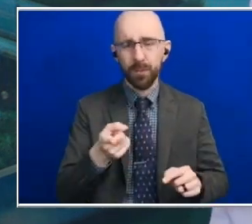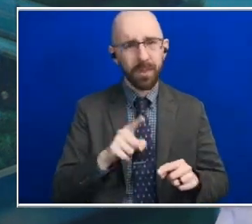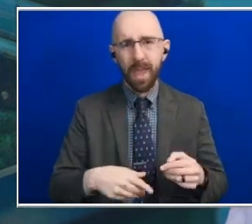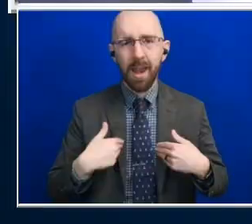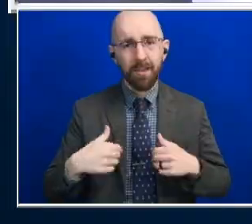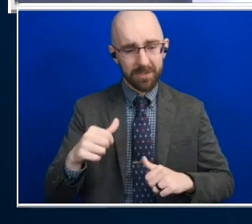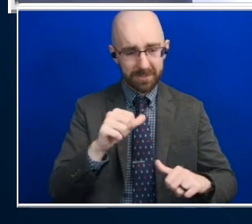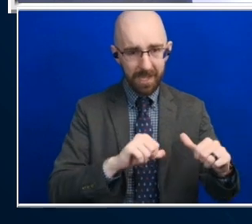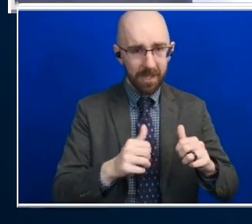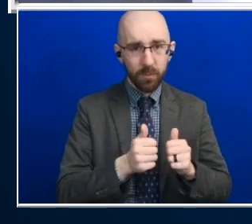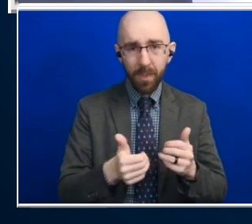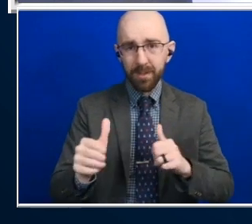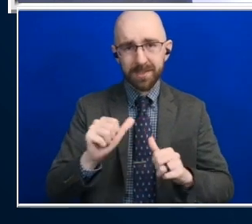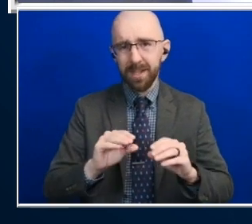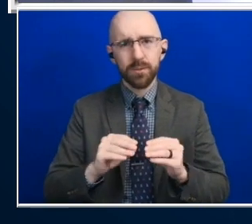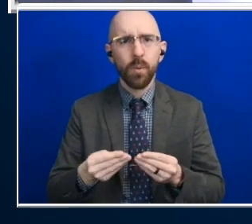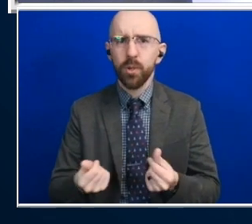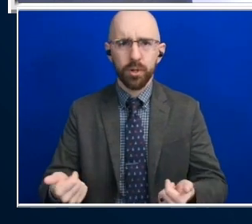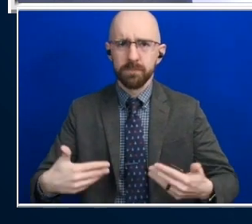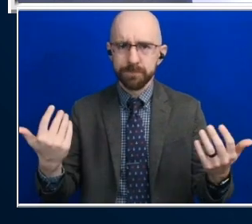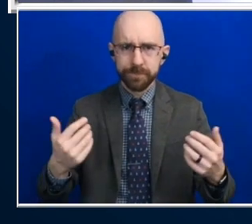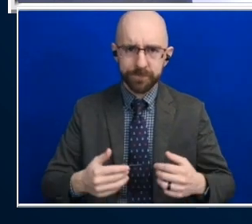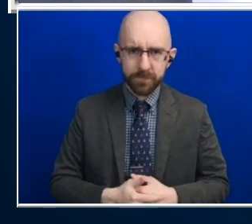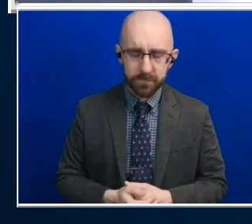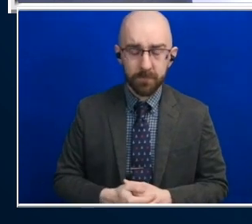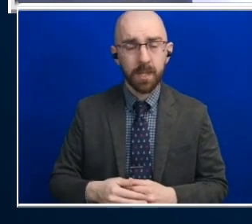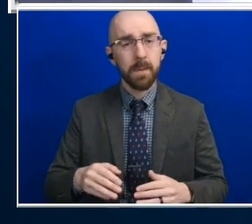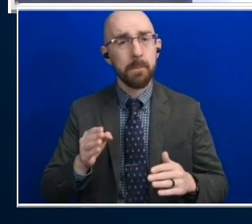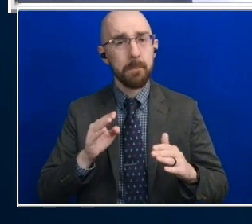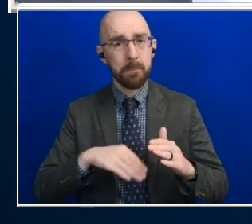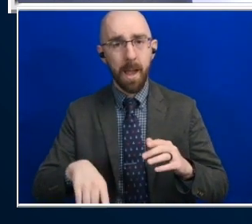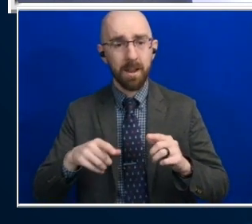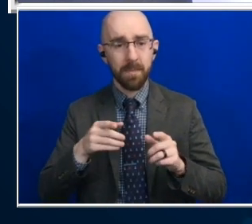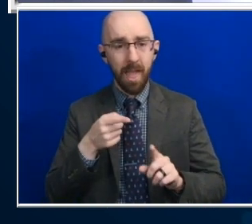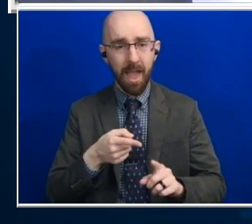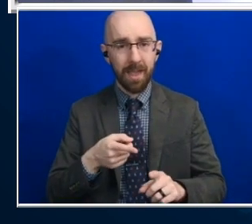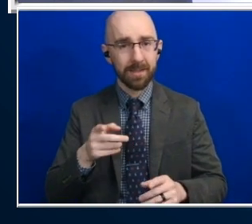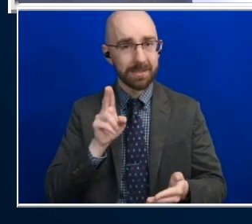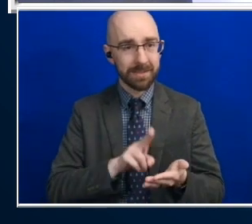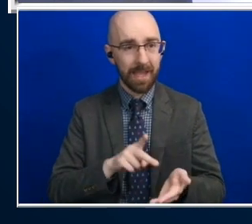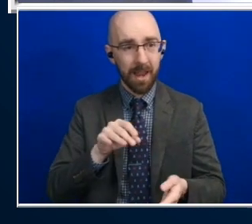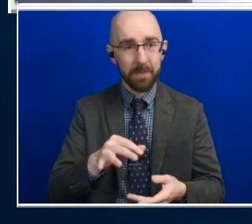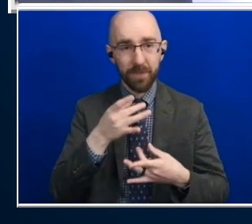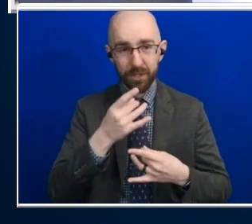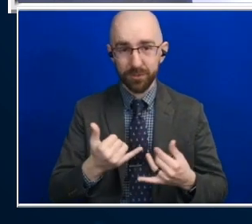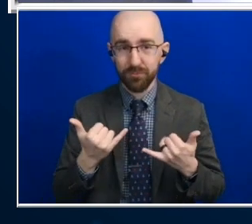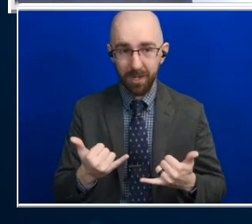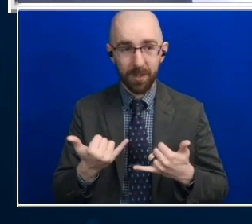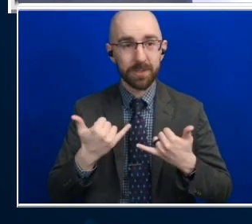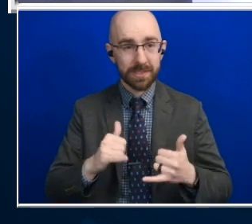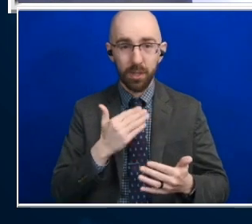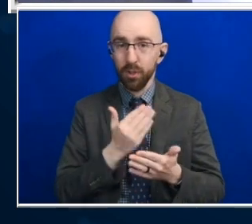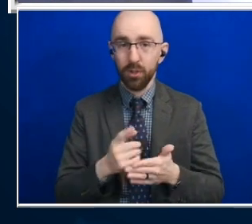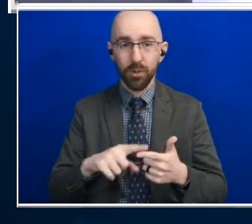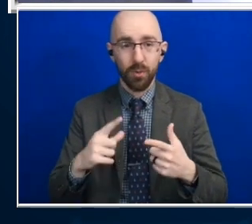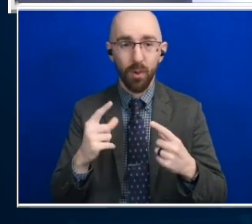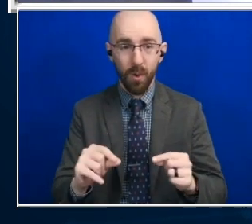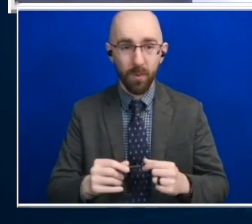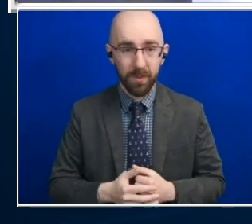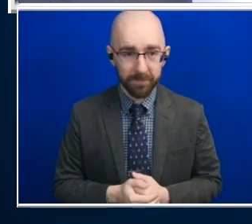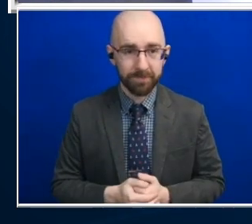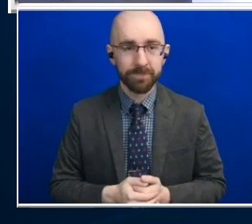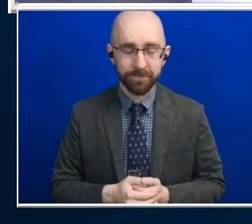cure. So bottom line, go ahead and sign up if you're interested right now because we're still good to go. That's correct.